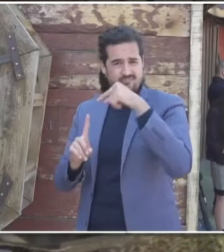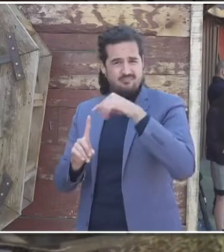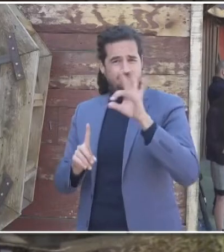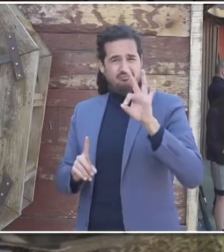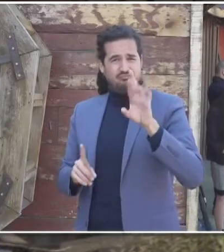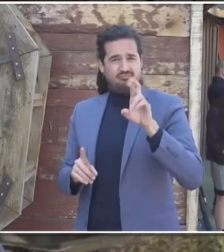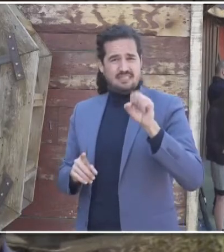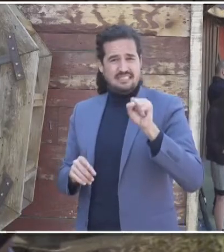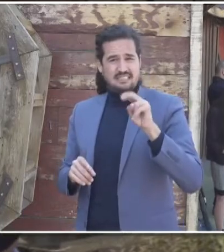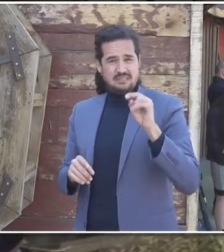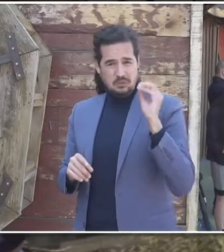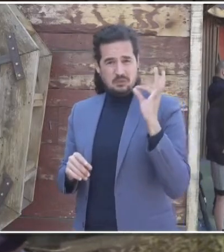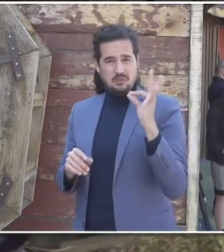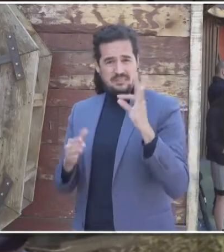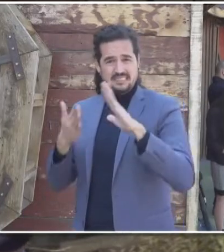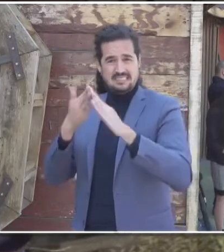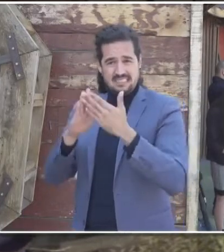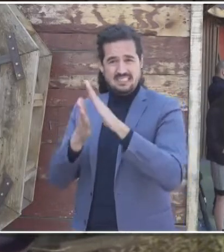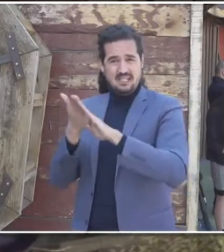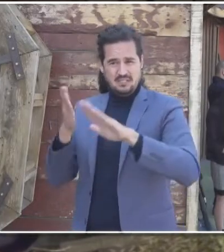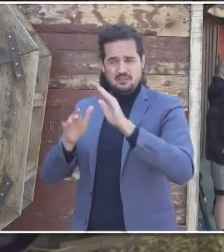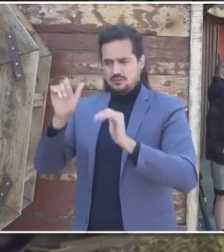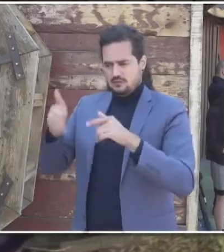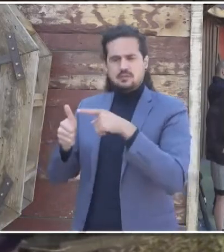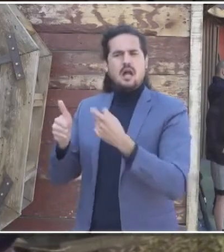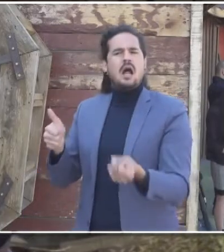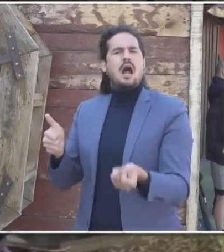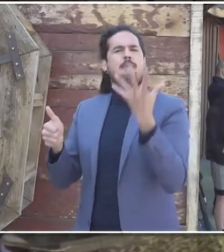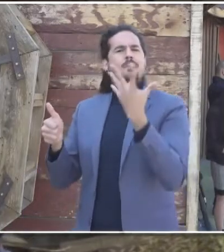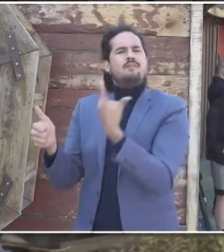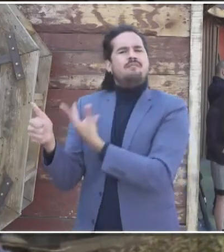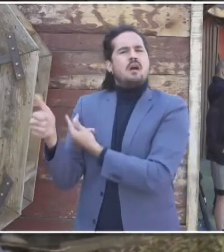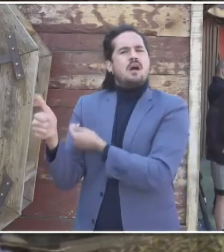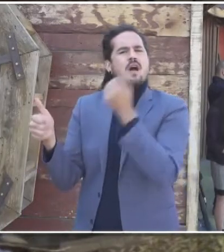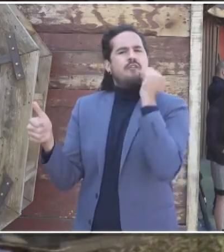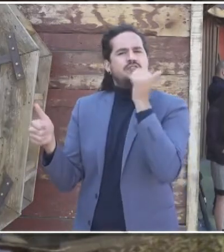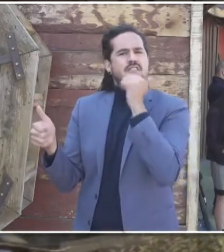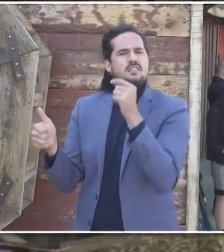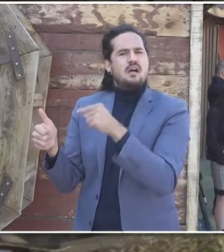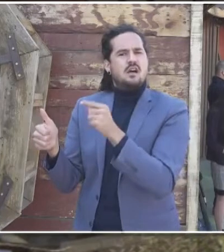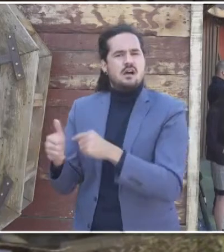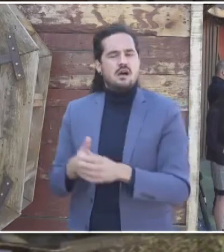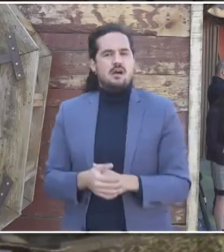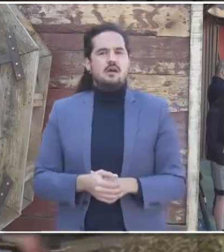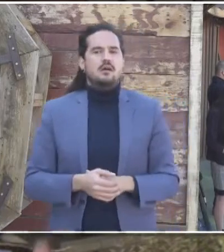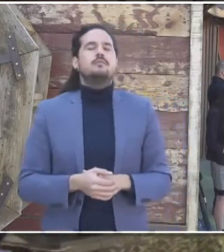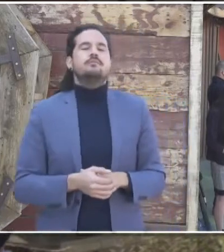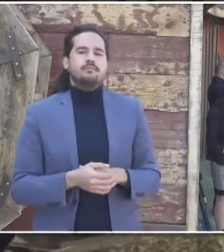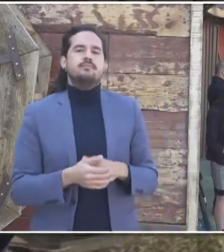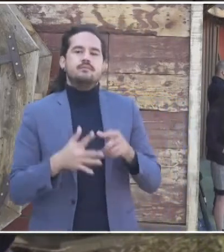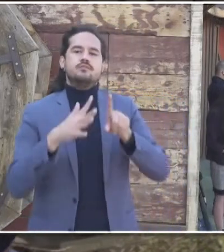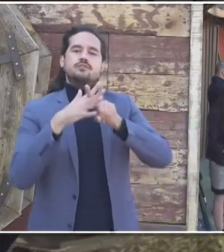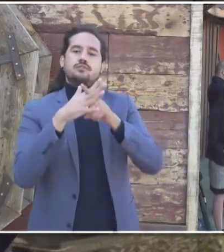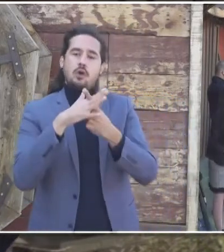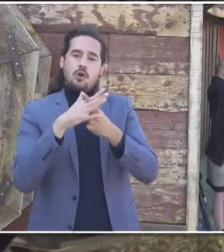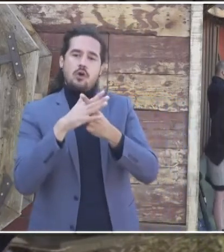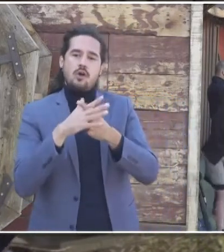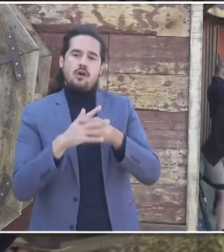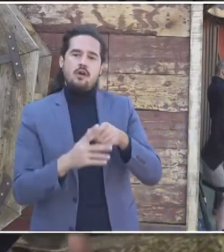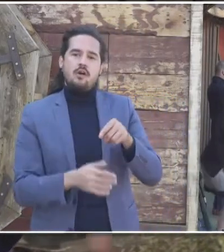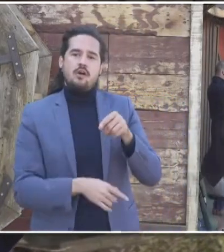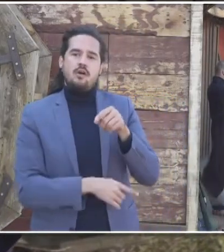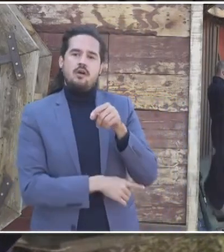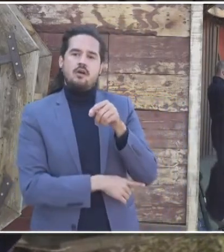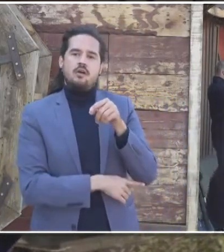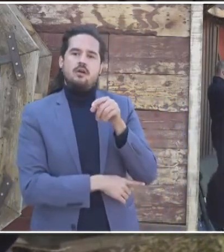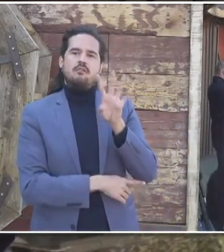get at that site? How many vaccinations daily? Yeah, we're starting at 420 on the first day. We're building up from that. So